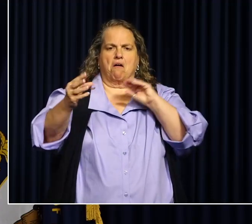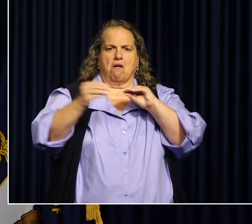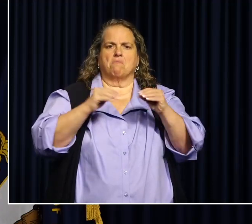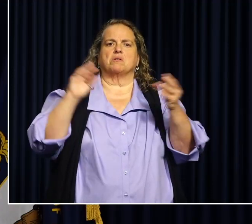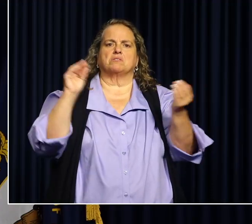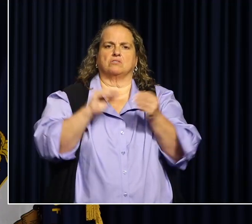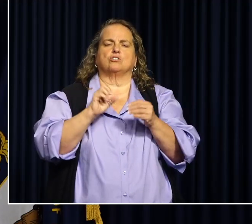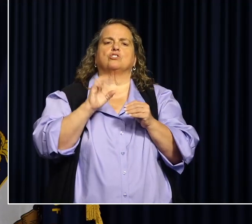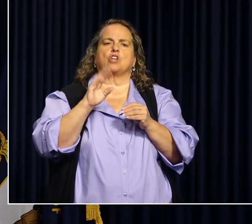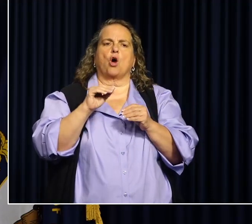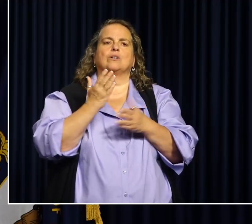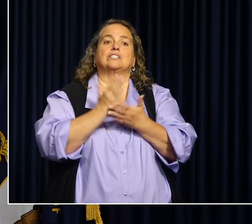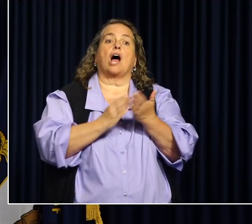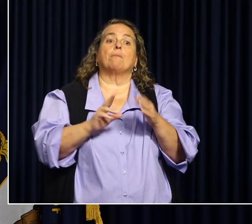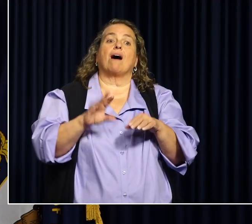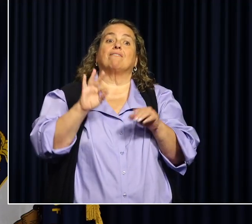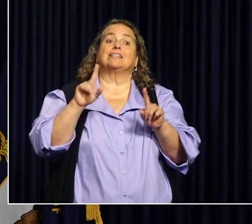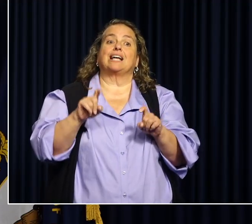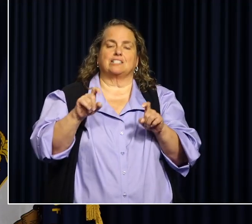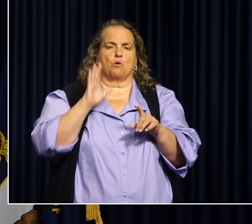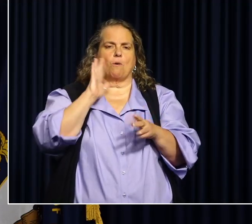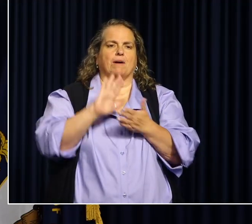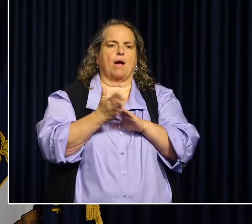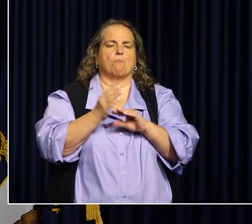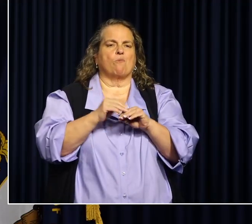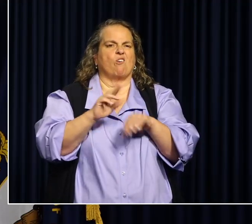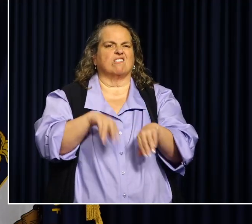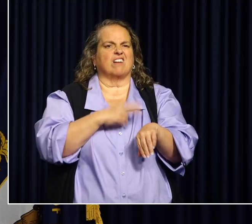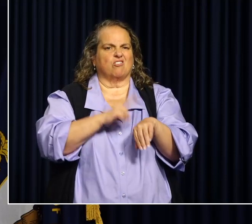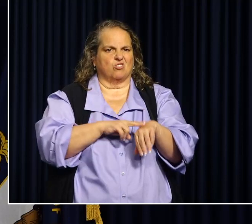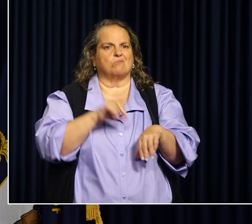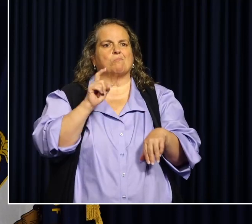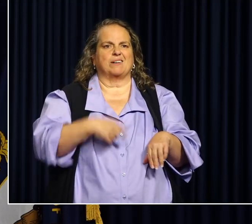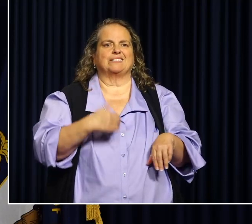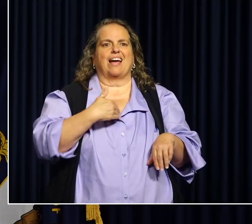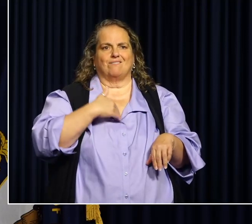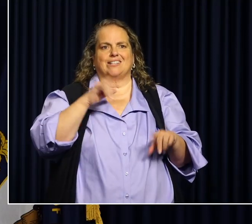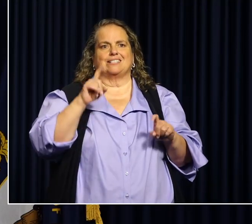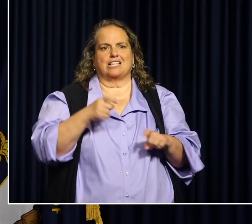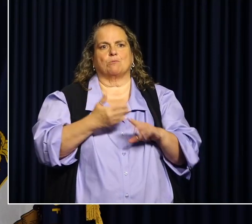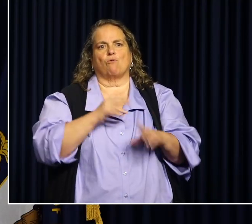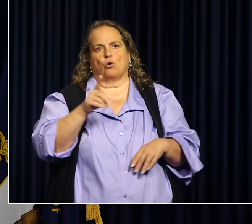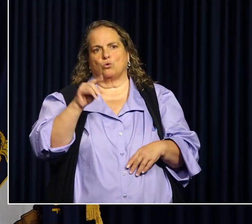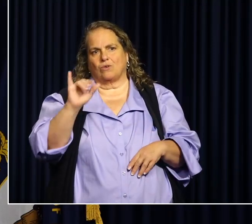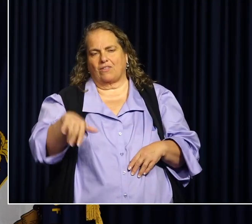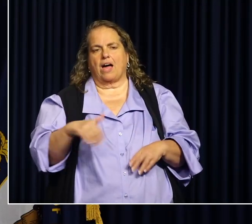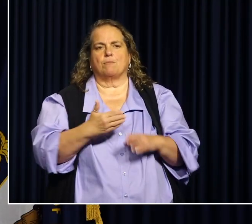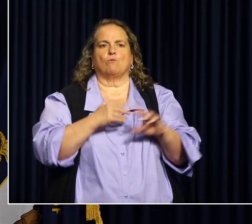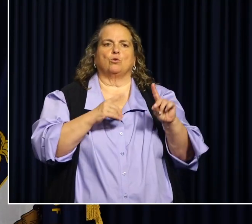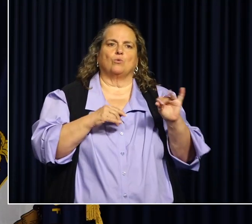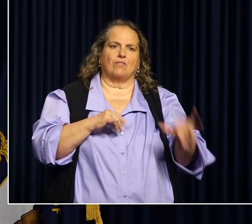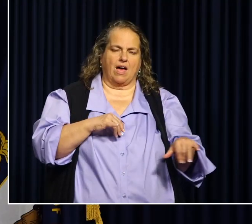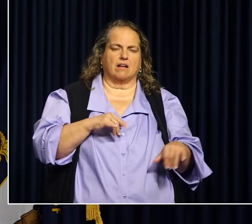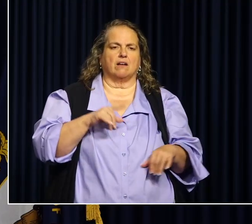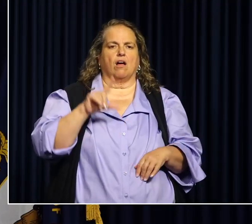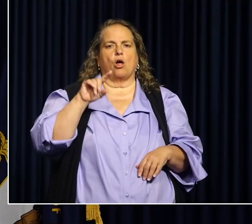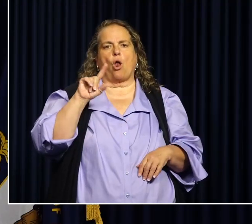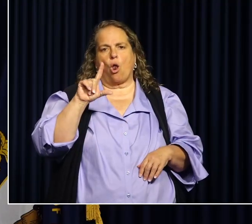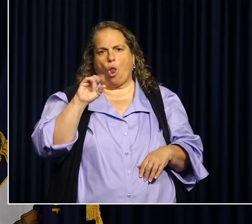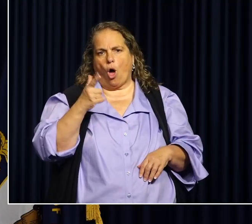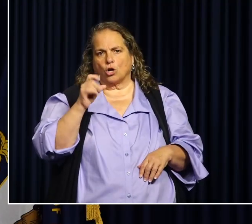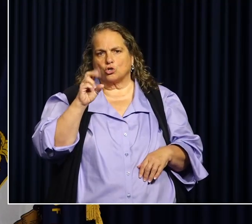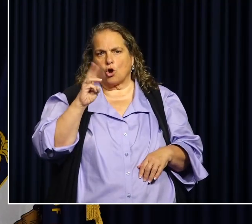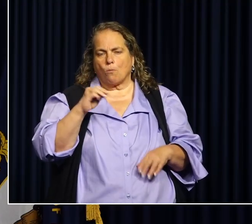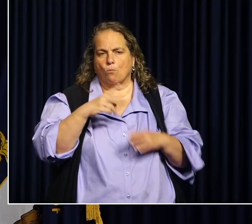testing is going to become more natural than it seemed. It's going to become part of longer term programs done in hospitals as